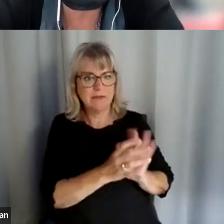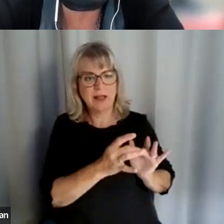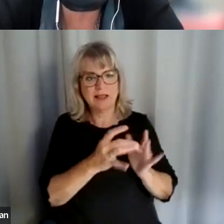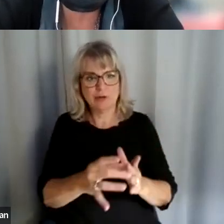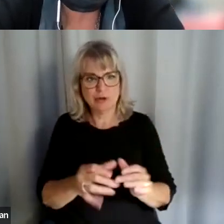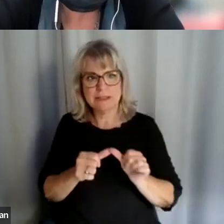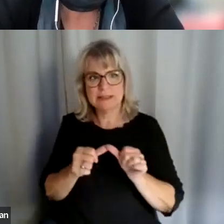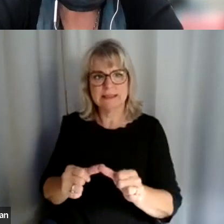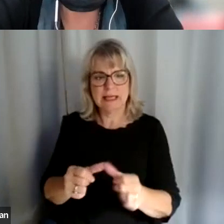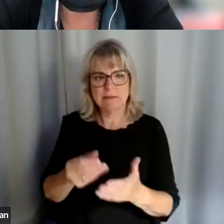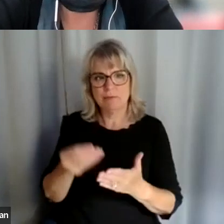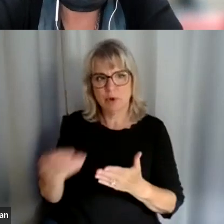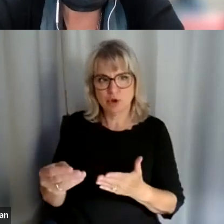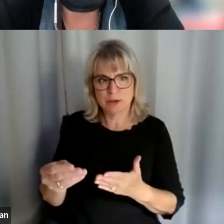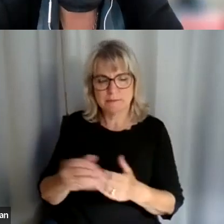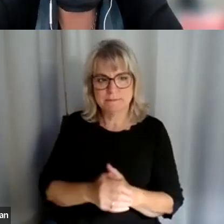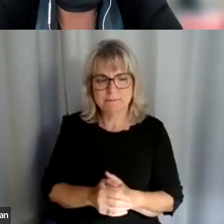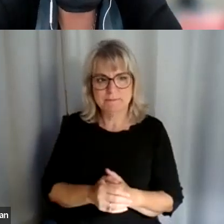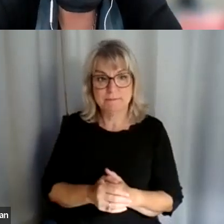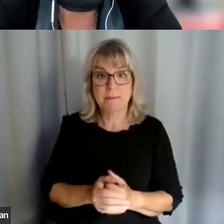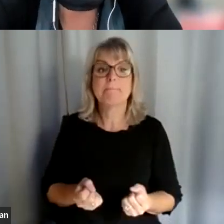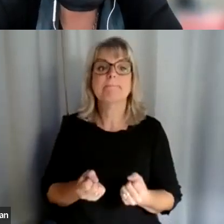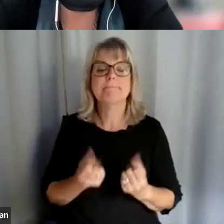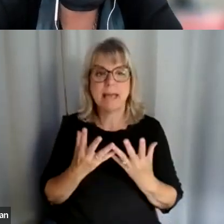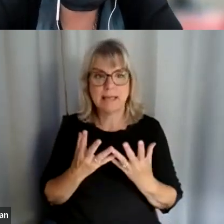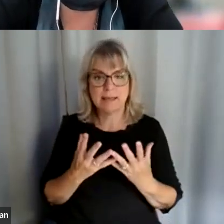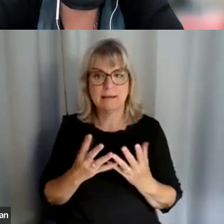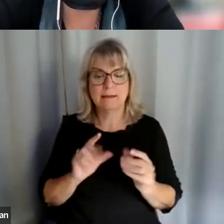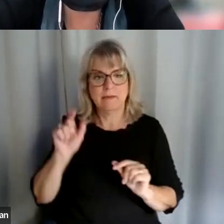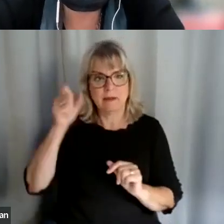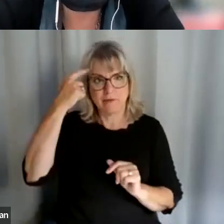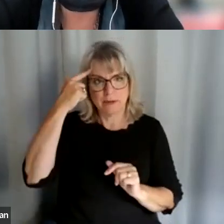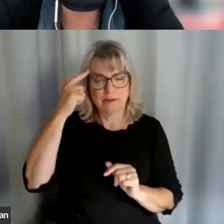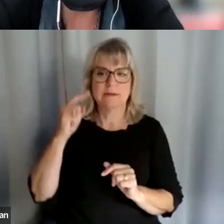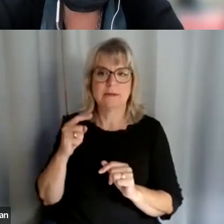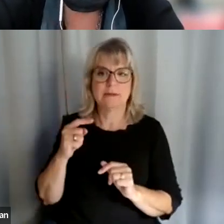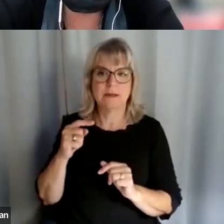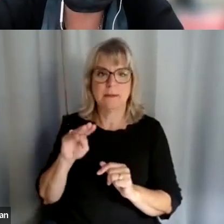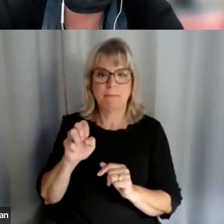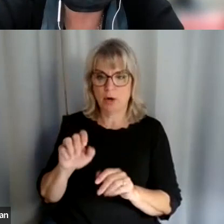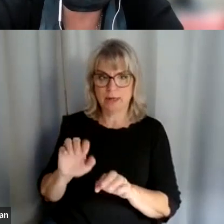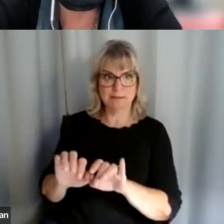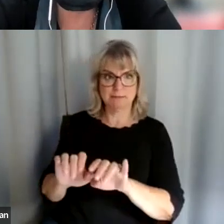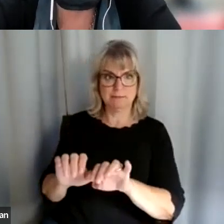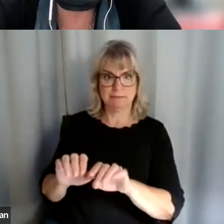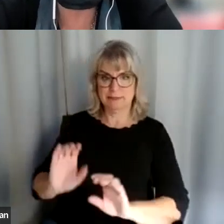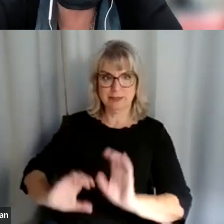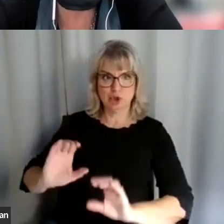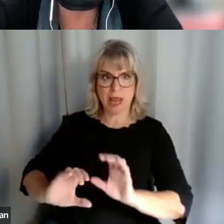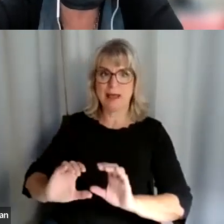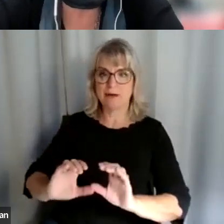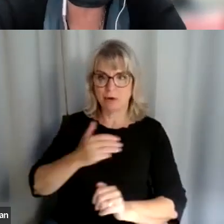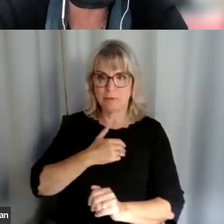sustainable purchasing. And many of the governments that Mark has put in the chat are members